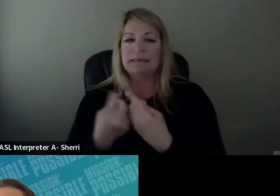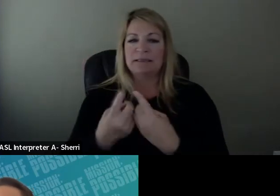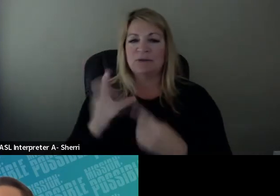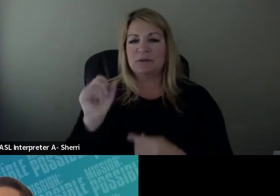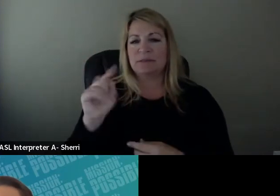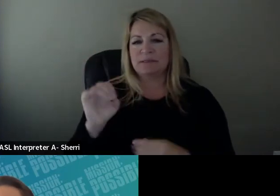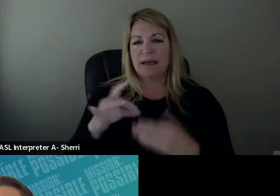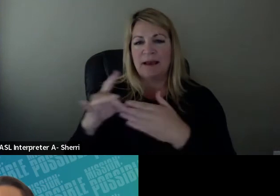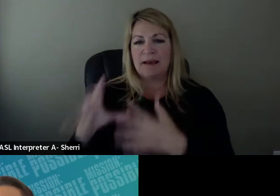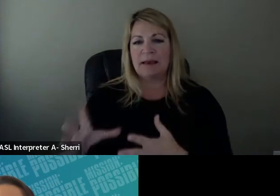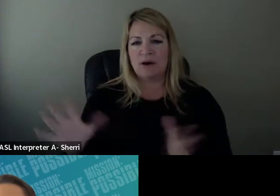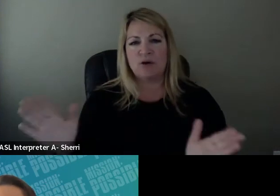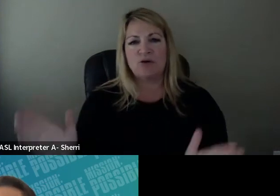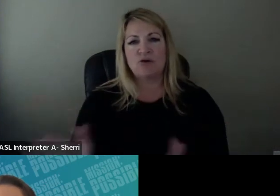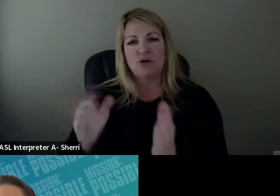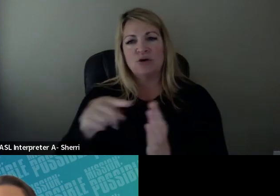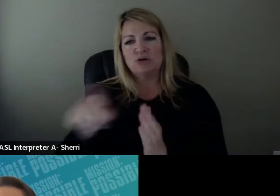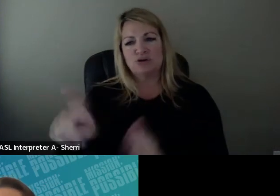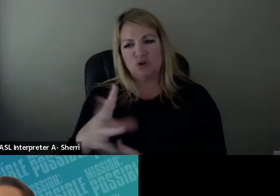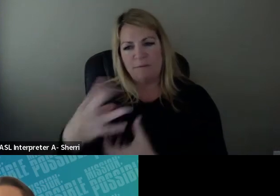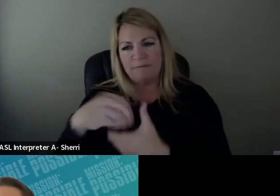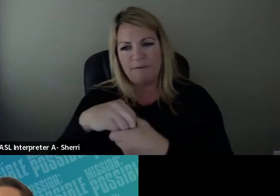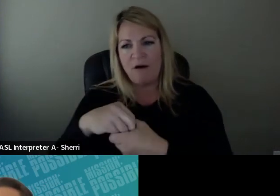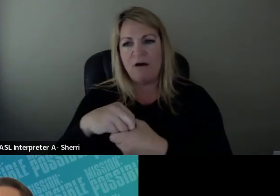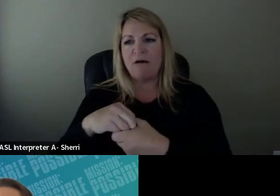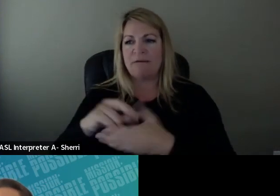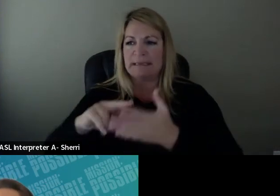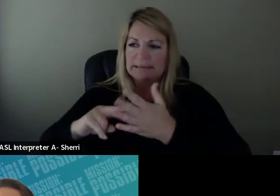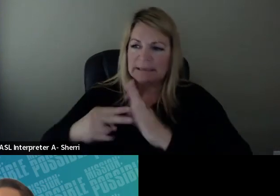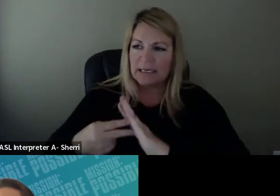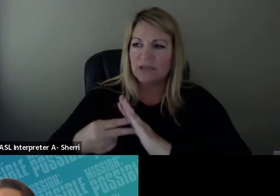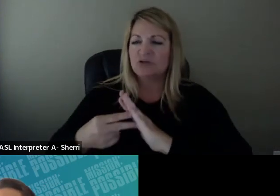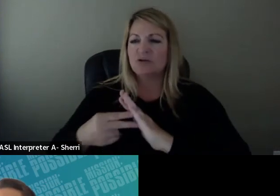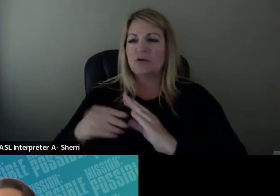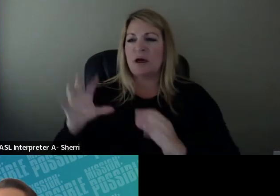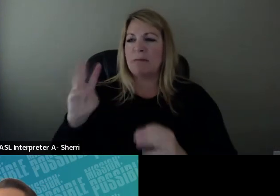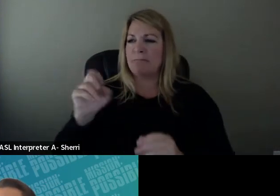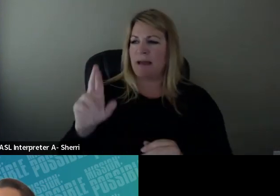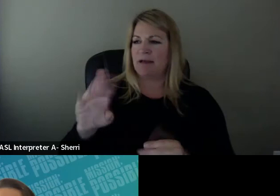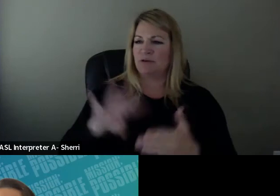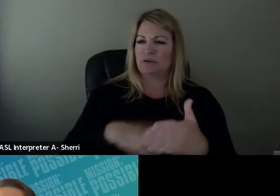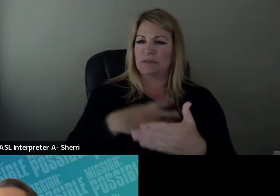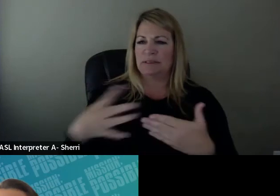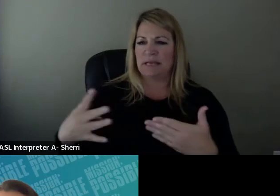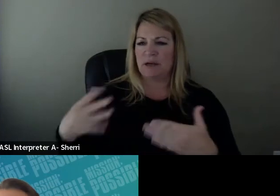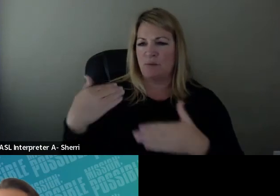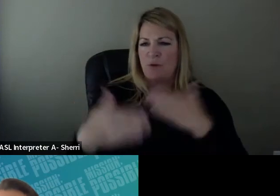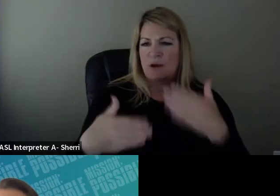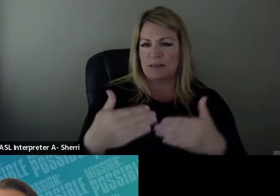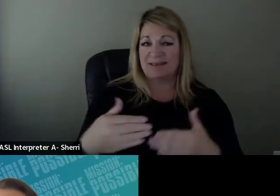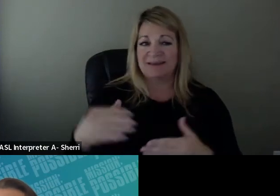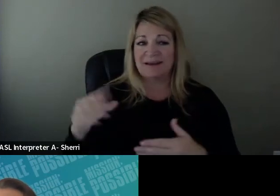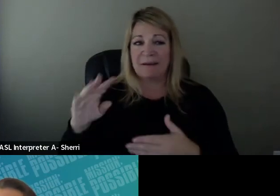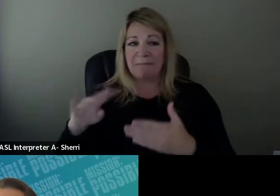we really encourage you to be involved and intentional in the master scheduling process. I mean, master scheduling in